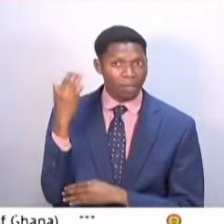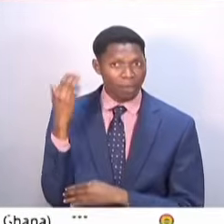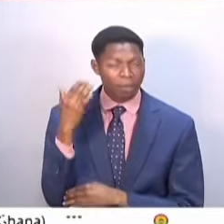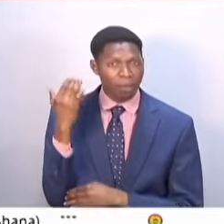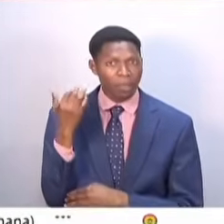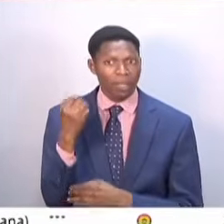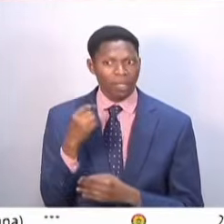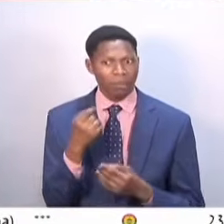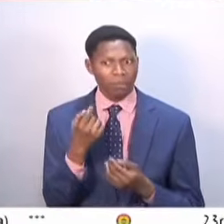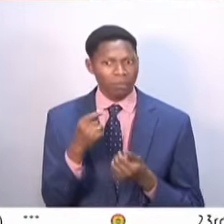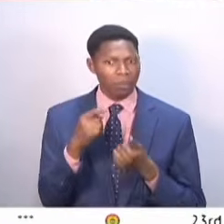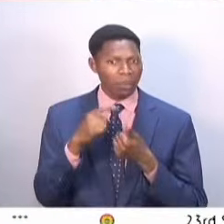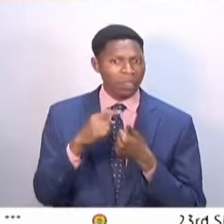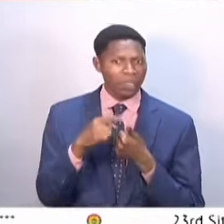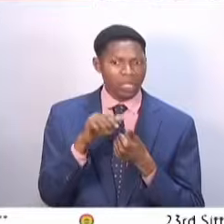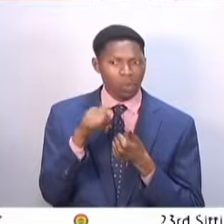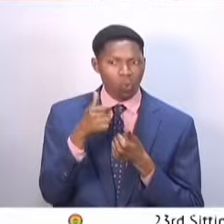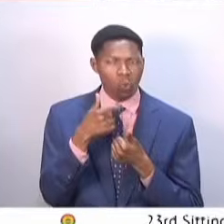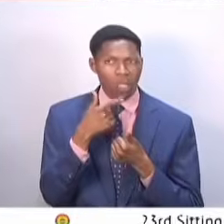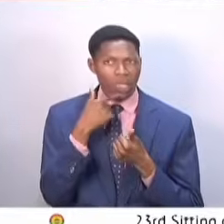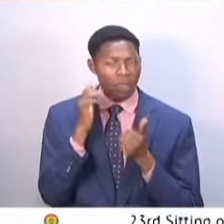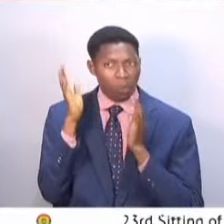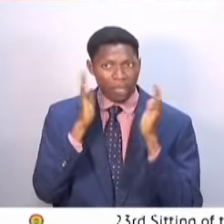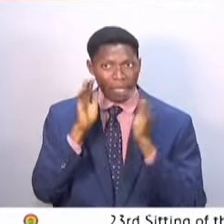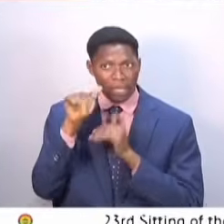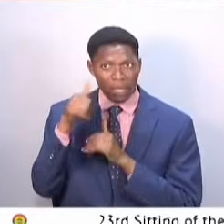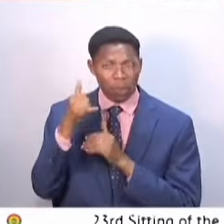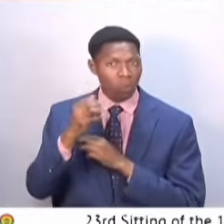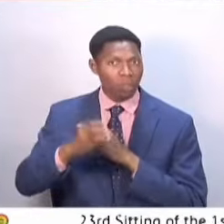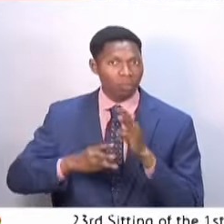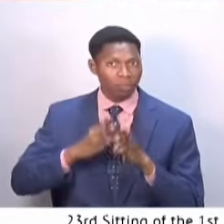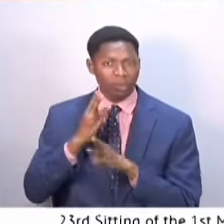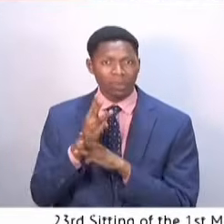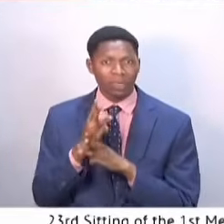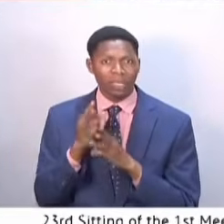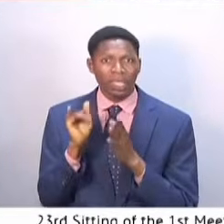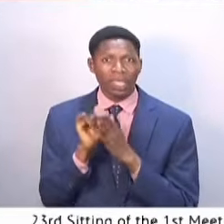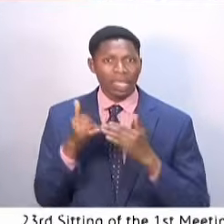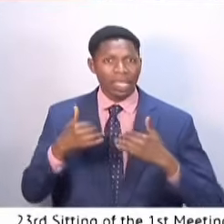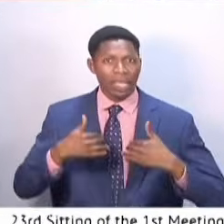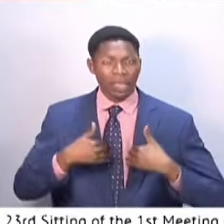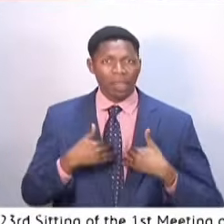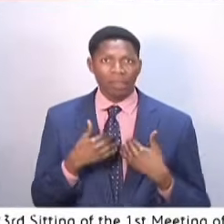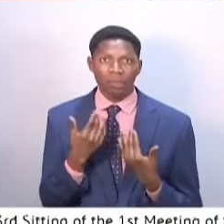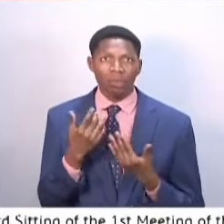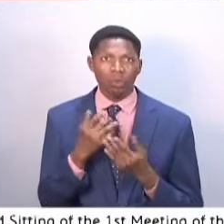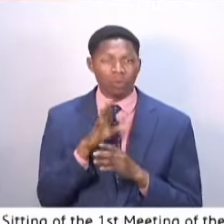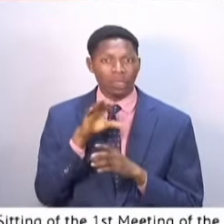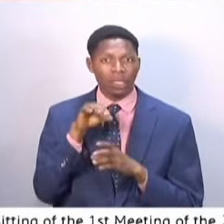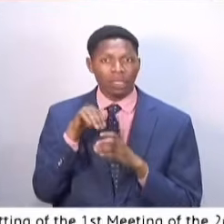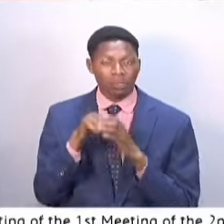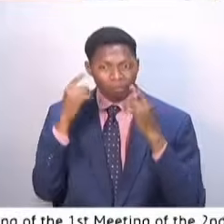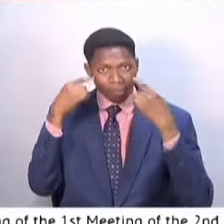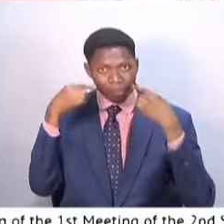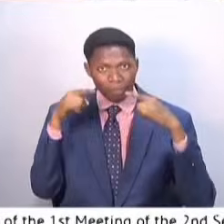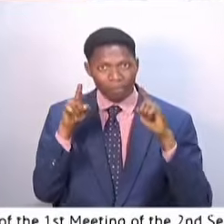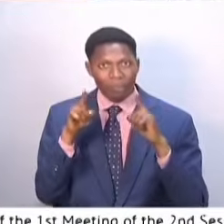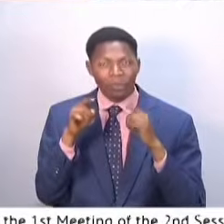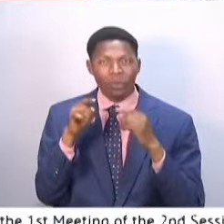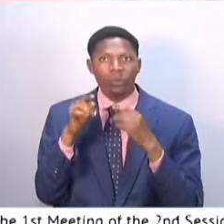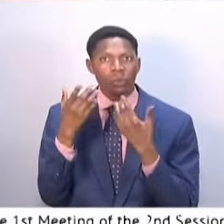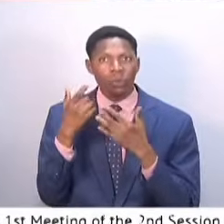to Malaysia and other parts of the world where they have been very successful